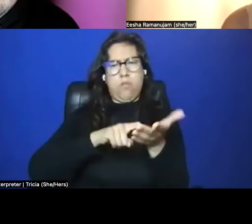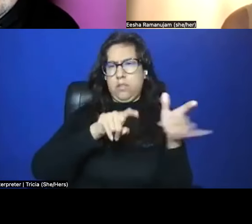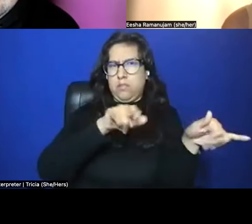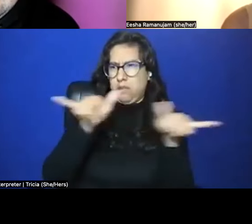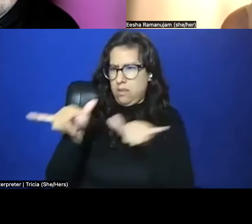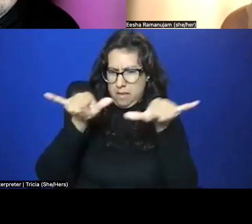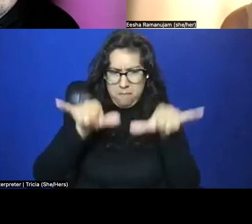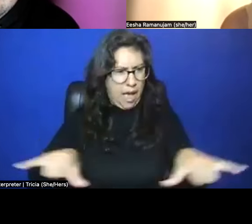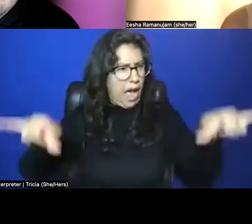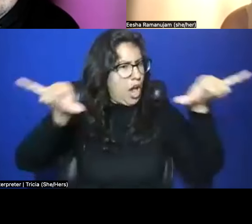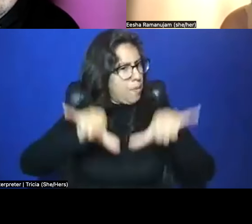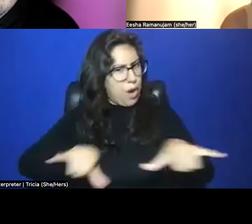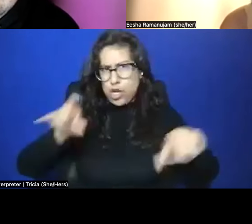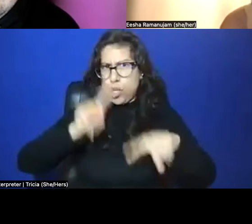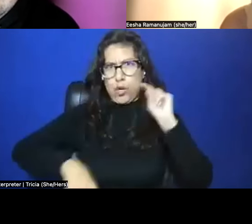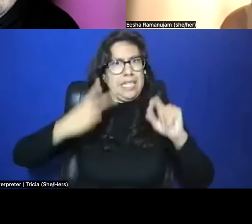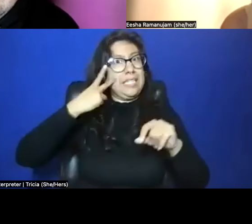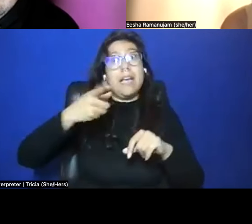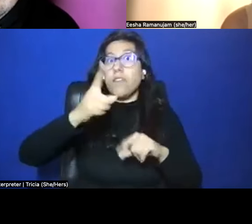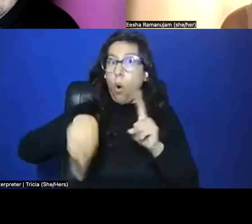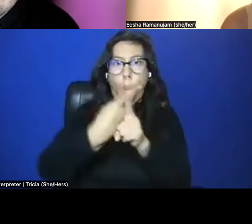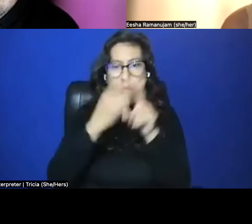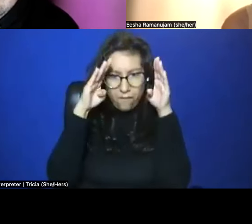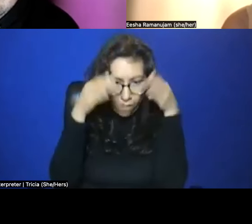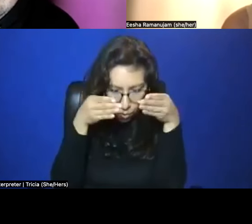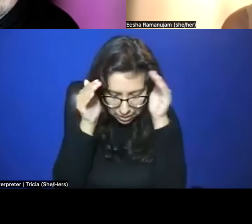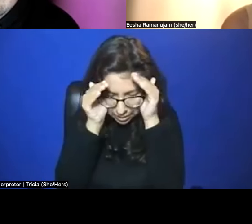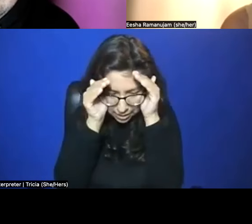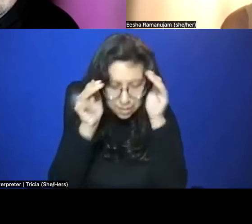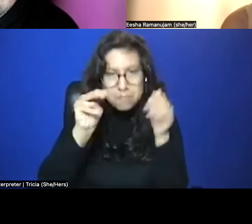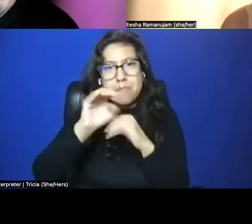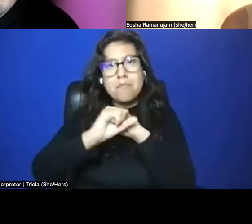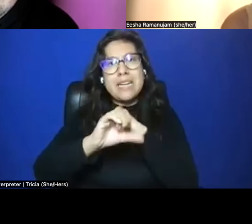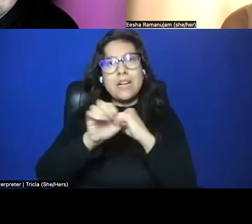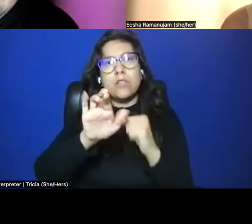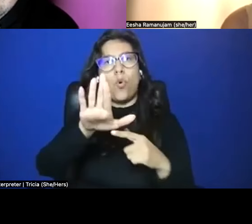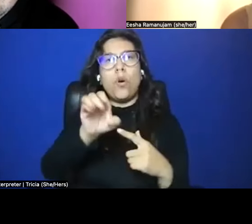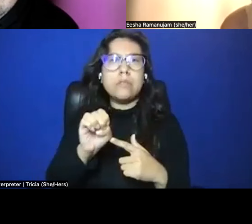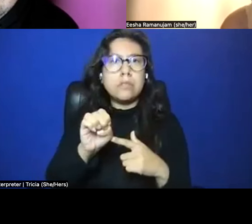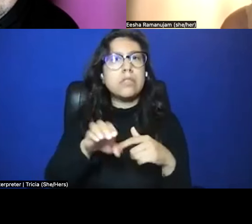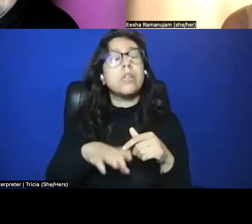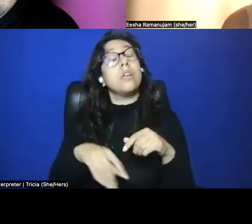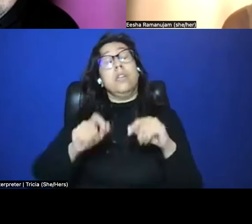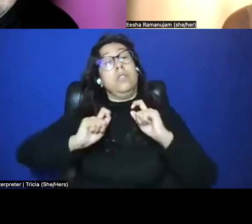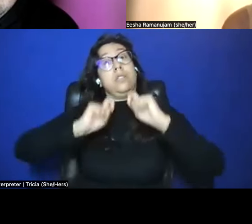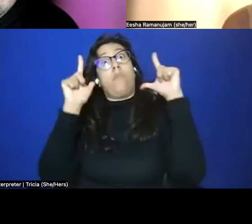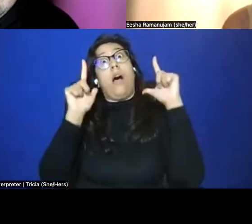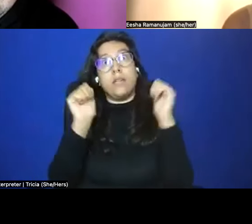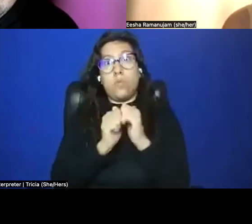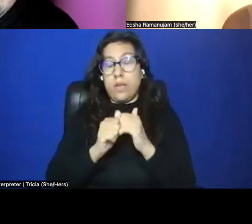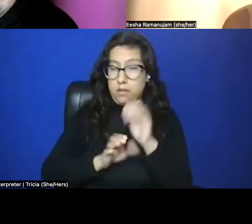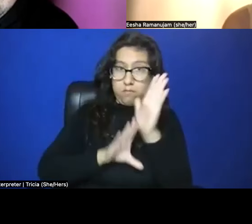that you couldn't see if you were just looking at media sources. One of the most interesting sort of surprises of putting this